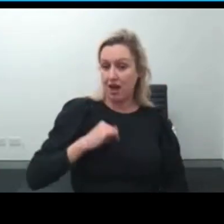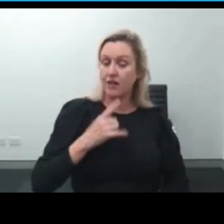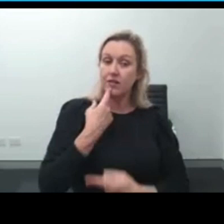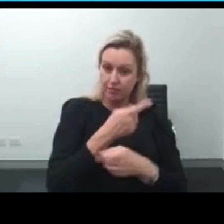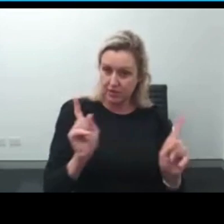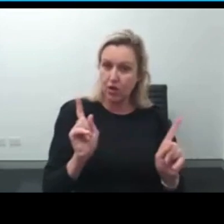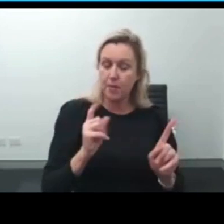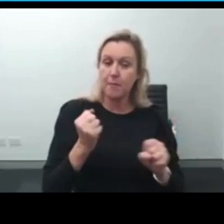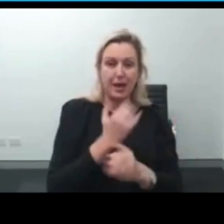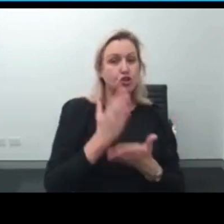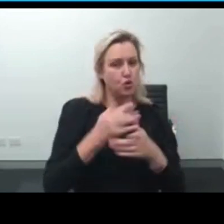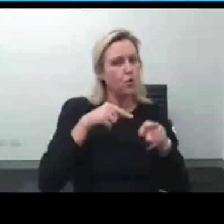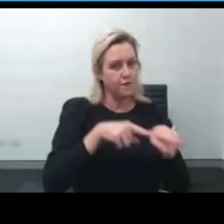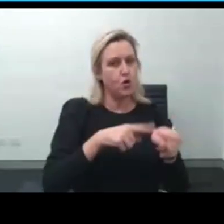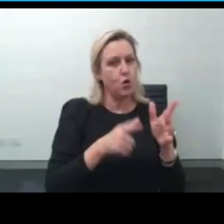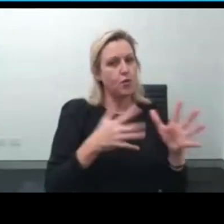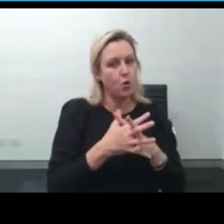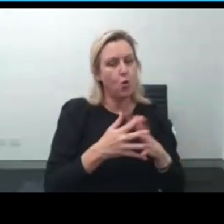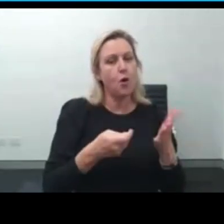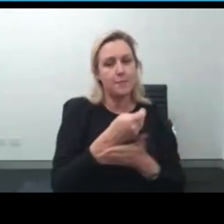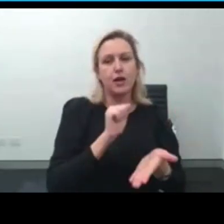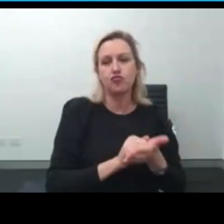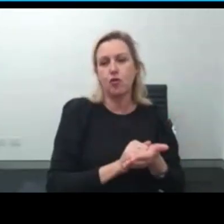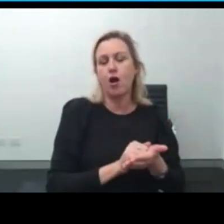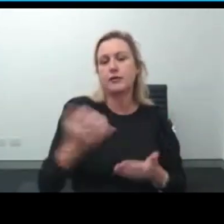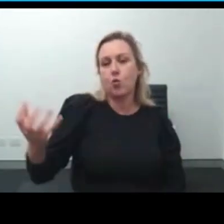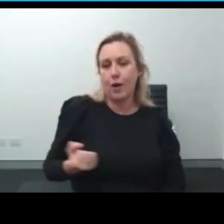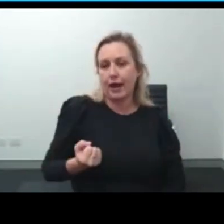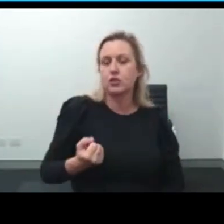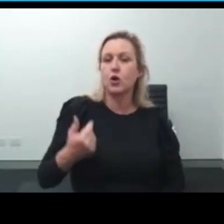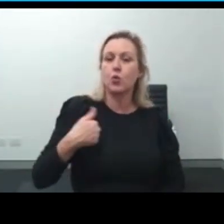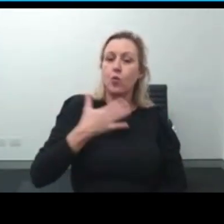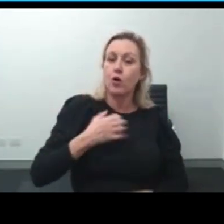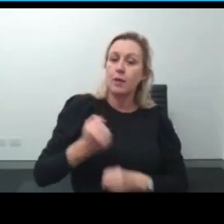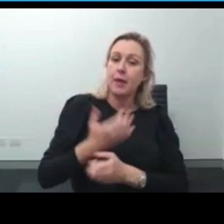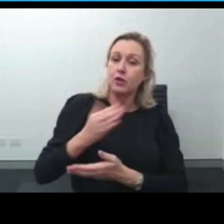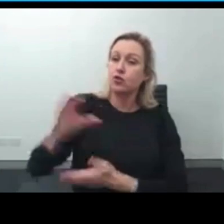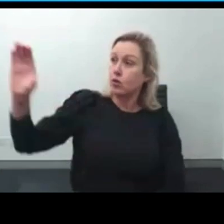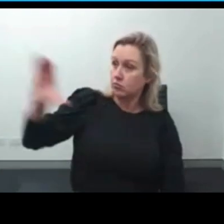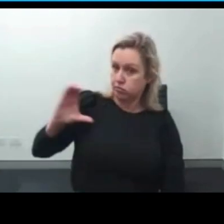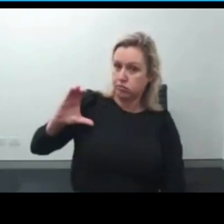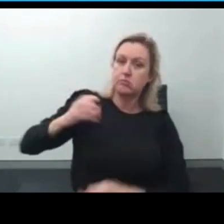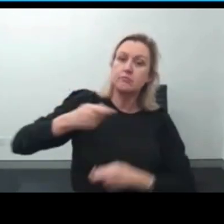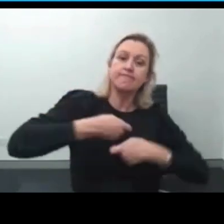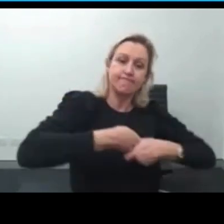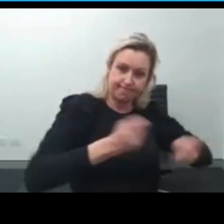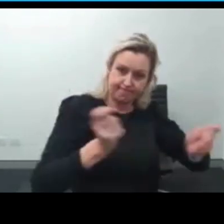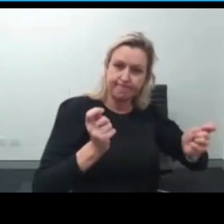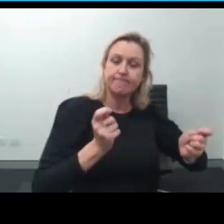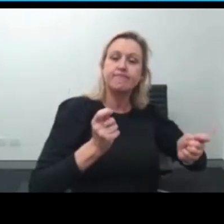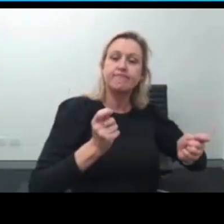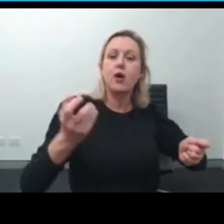their workers as per the legislation. We are really wanting to see the money passed on to workers through the Home Care Packages subsidy